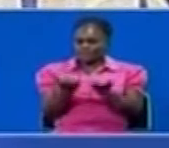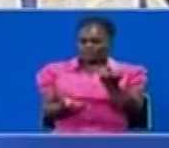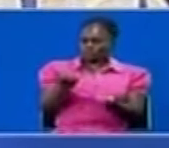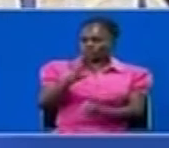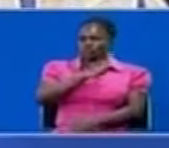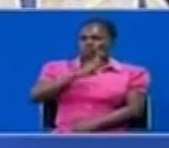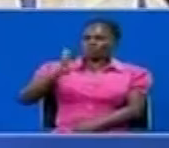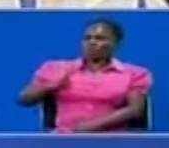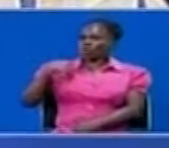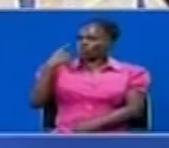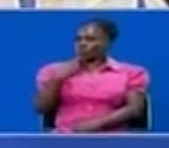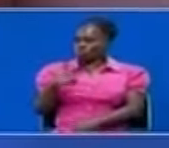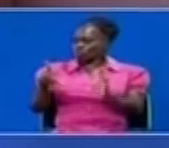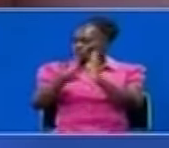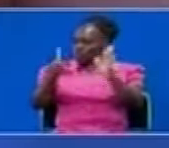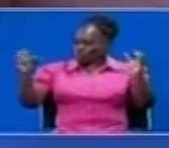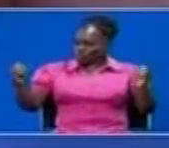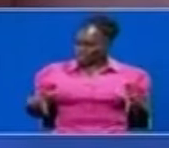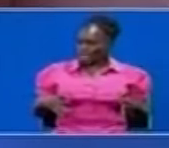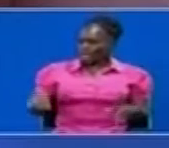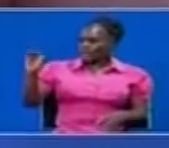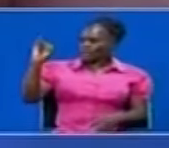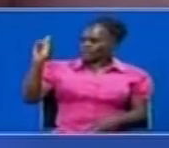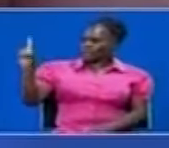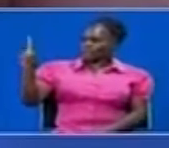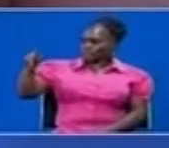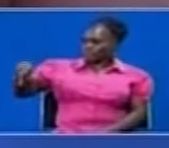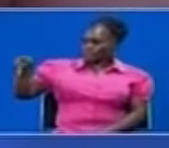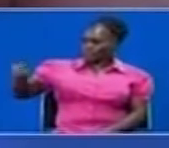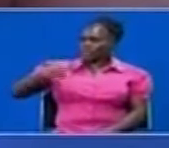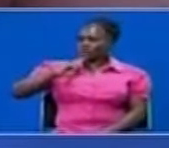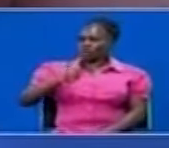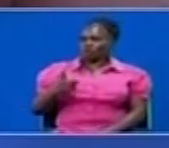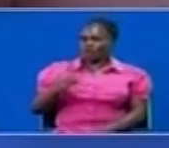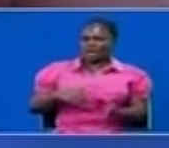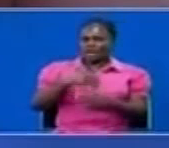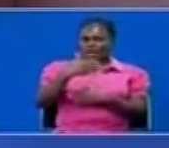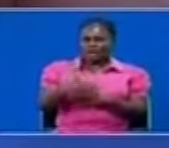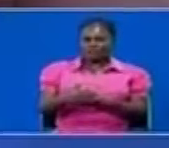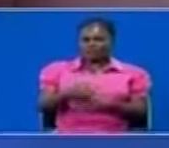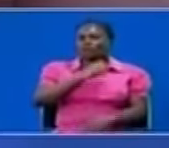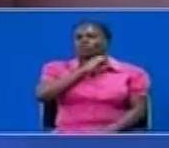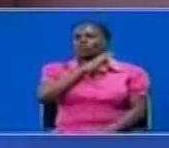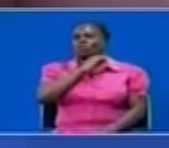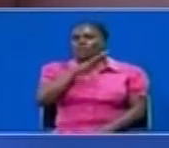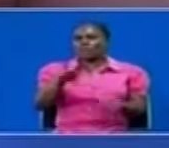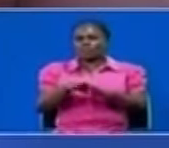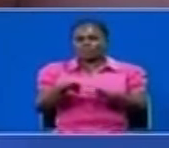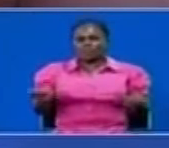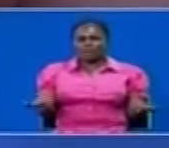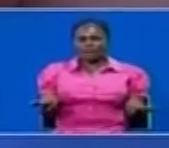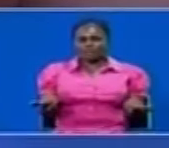board, committees, and all that. The DPP's directive coming after he blew the whistle on a plot to have